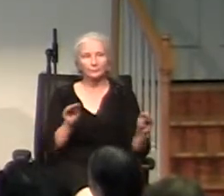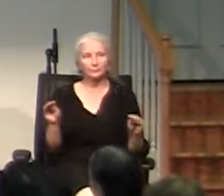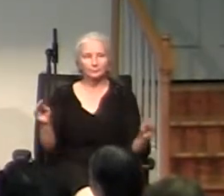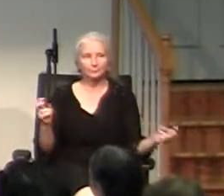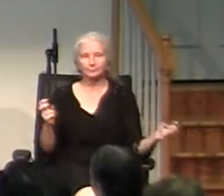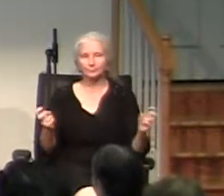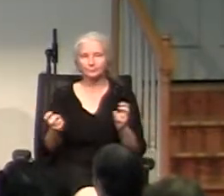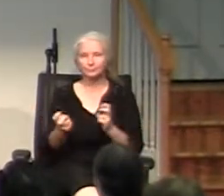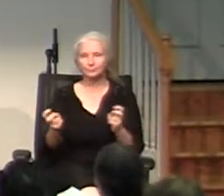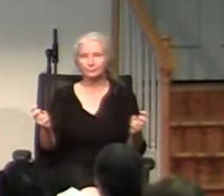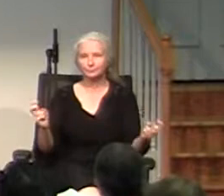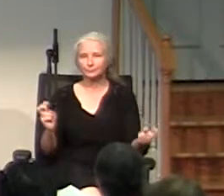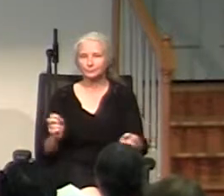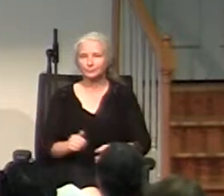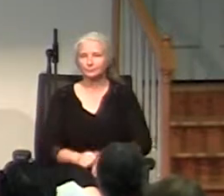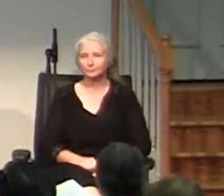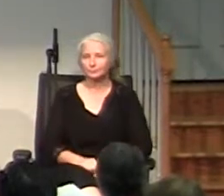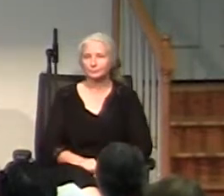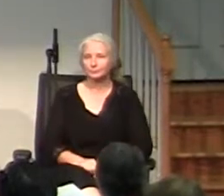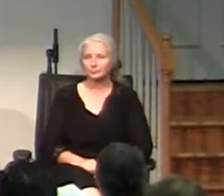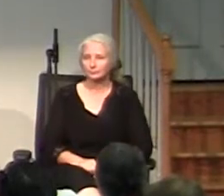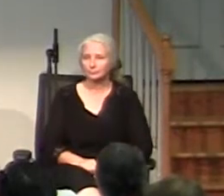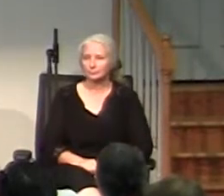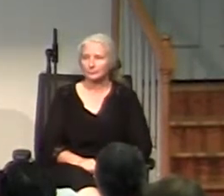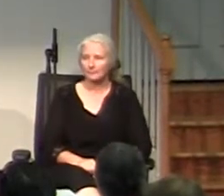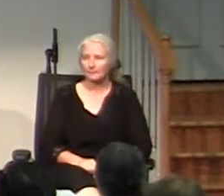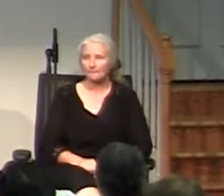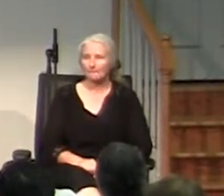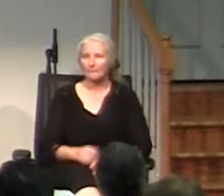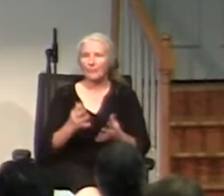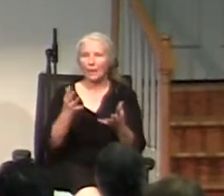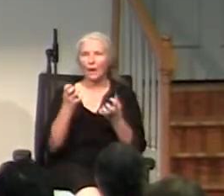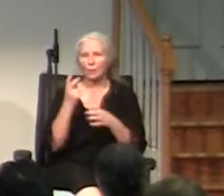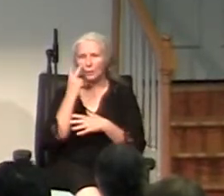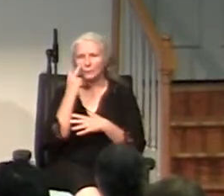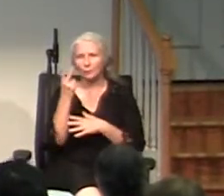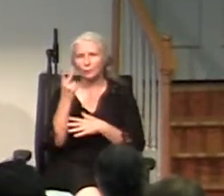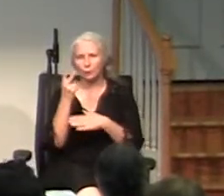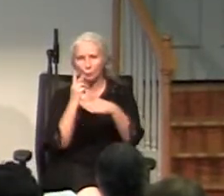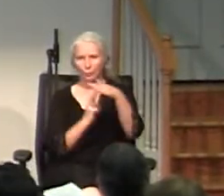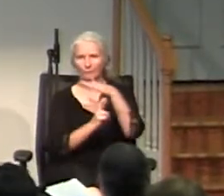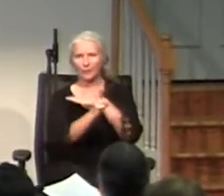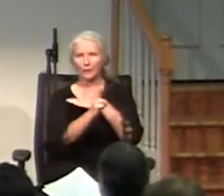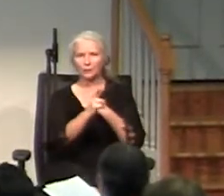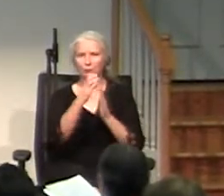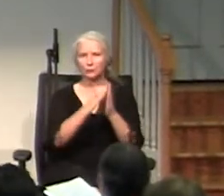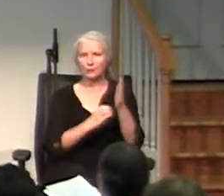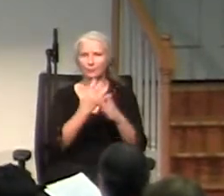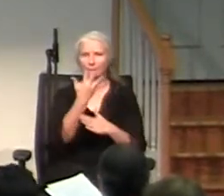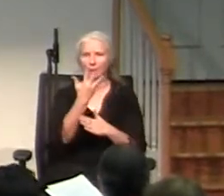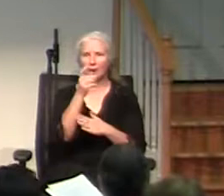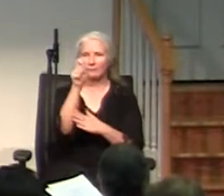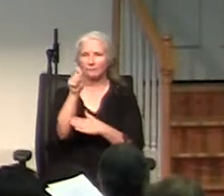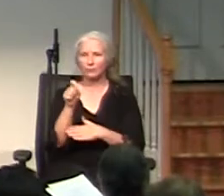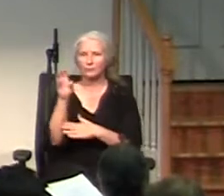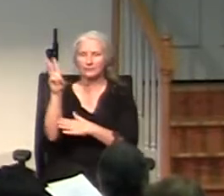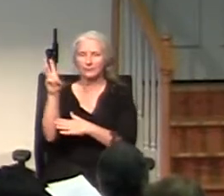that, but I wanted to bring this one out from the book of Revelation, chapter 5 and verse 6.